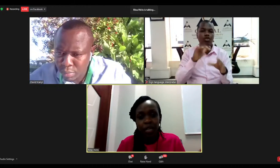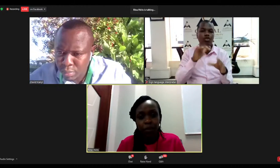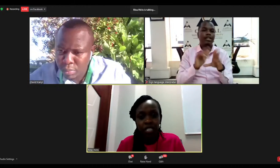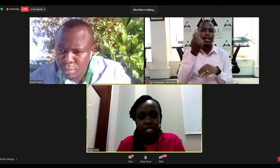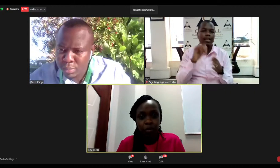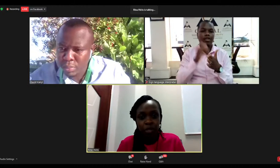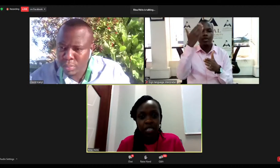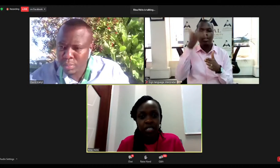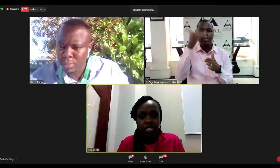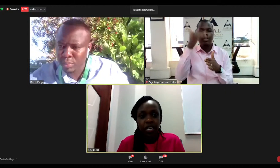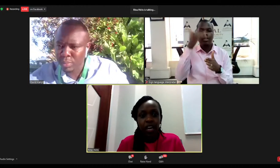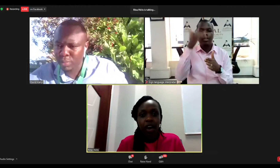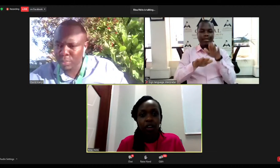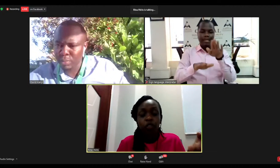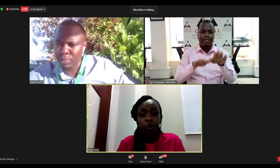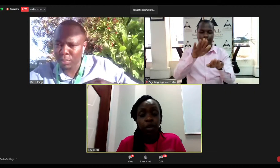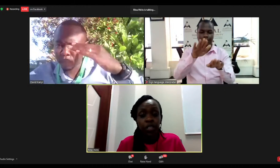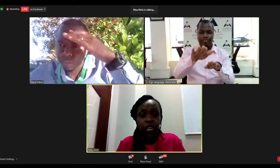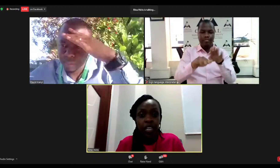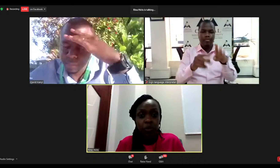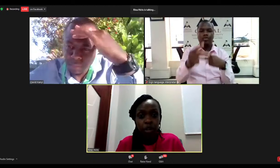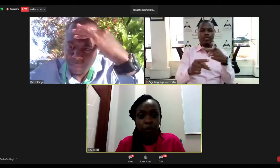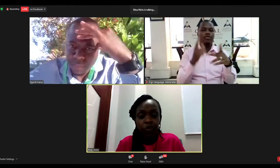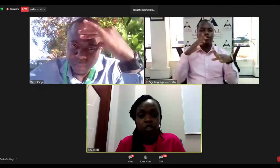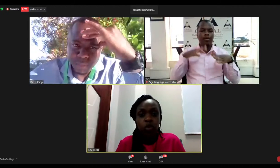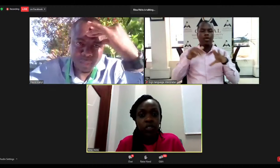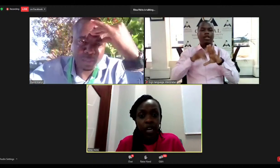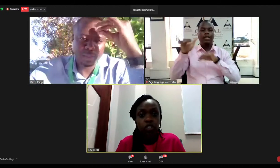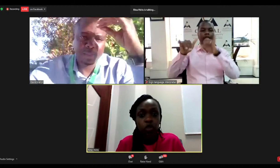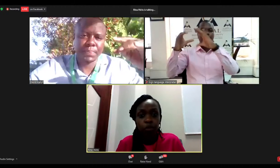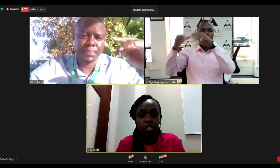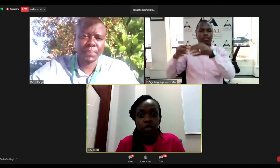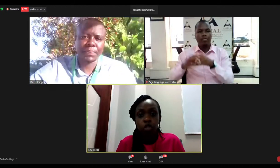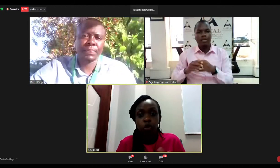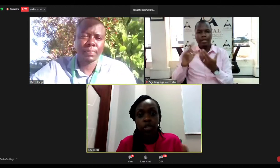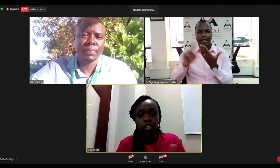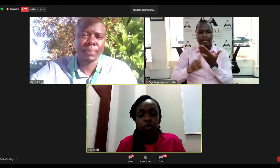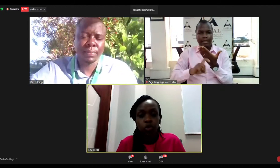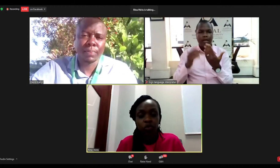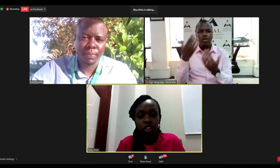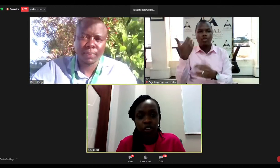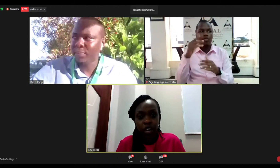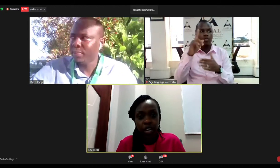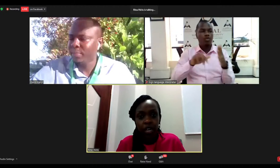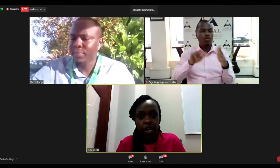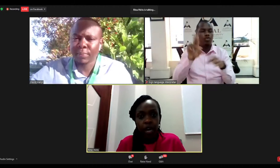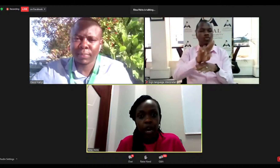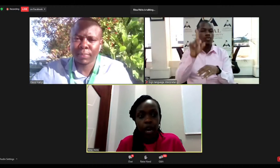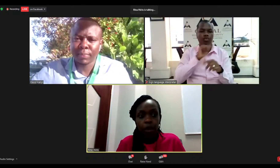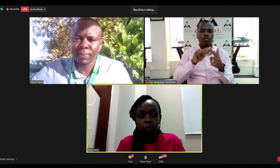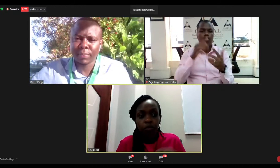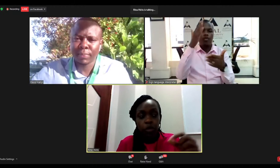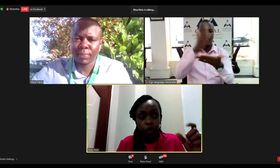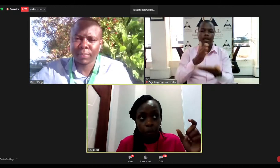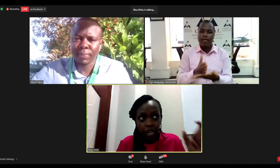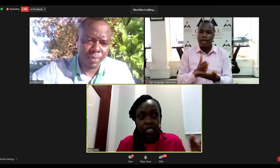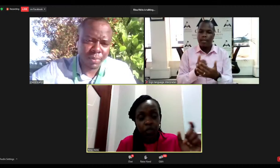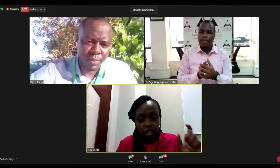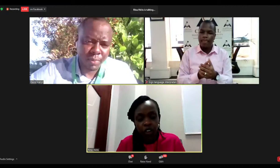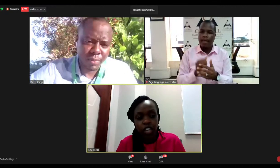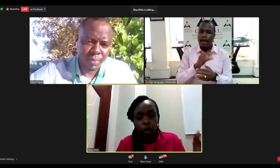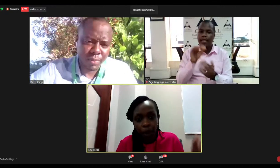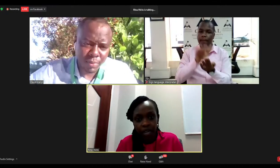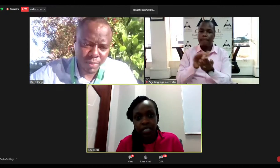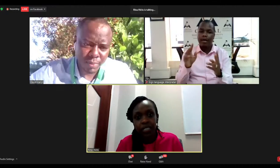that step-by-step process for people in the diaspora. So the scanned document is what you would then use to verify. And the bank